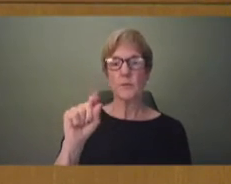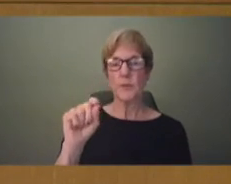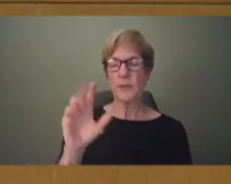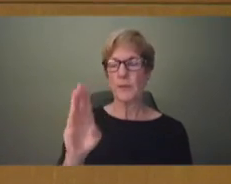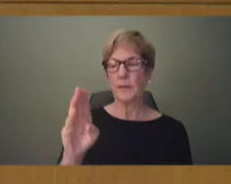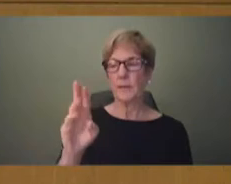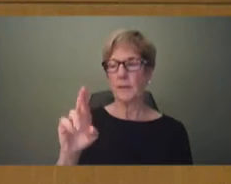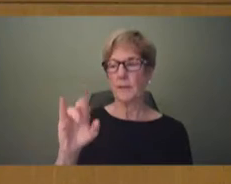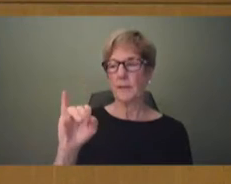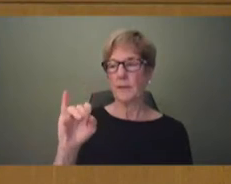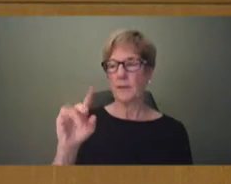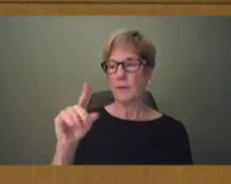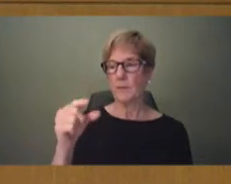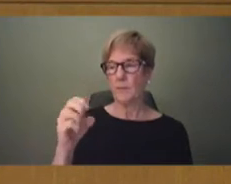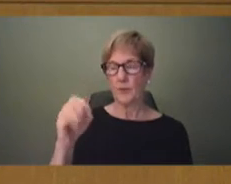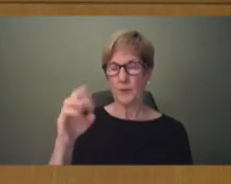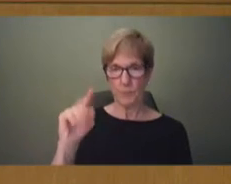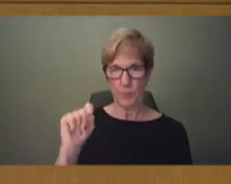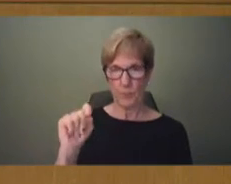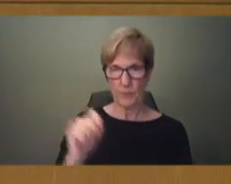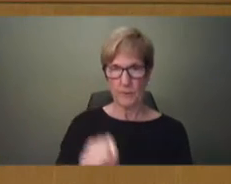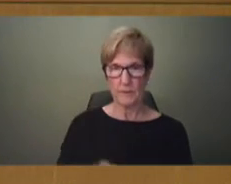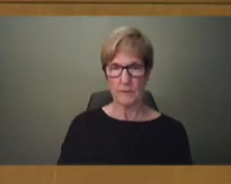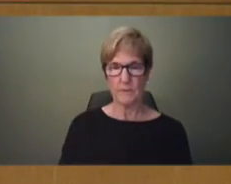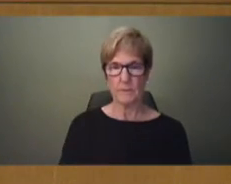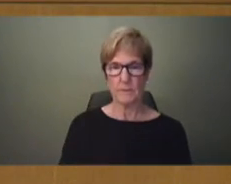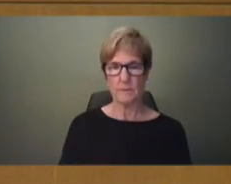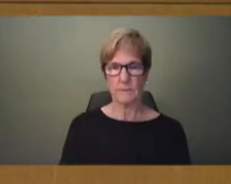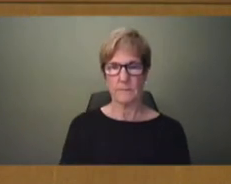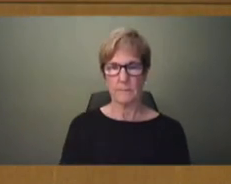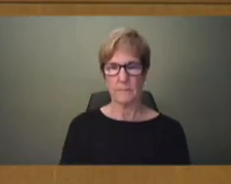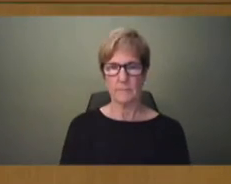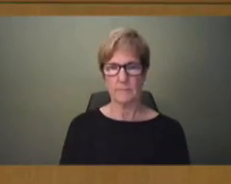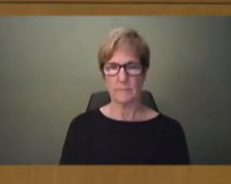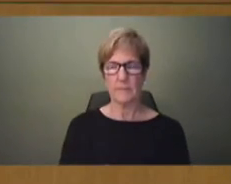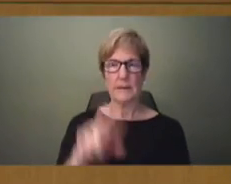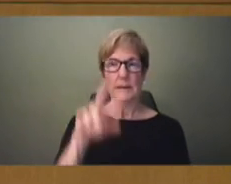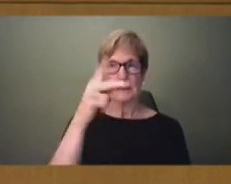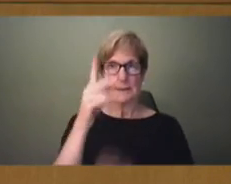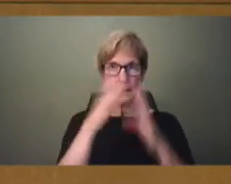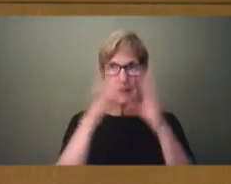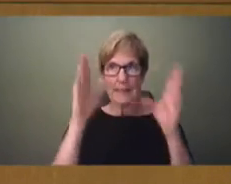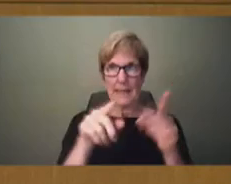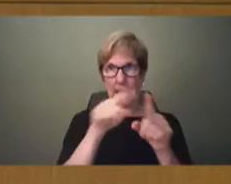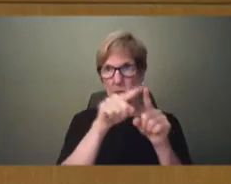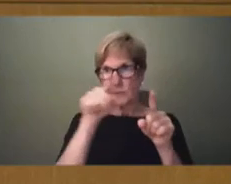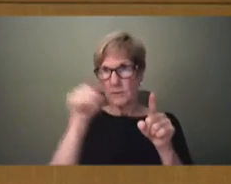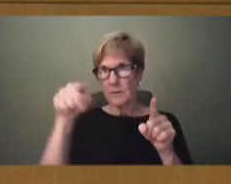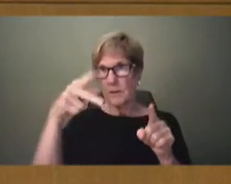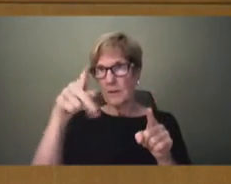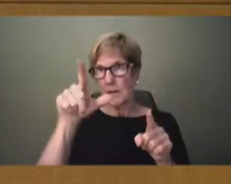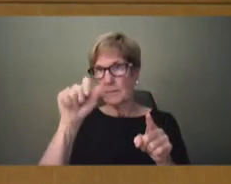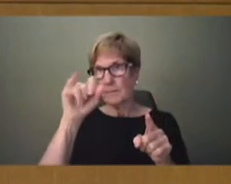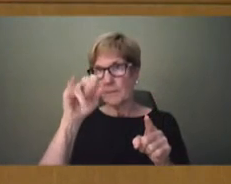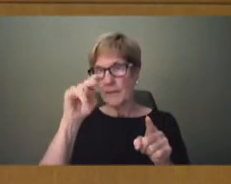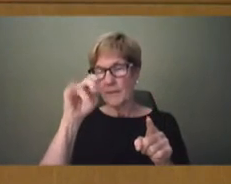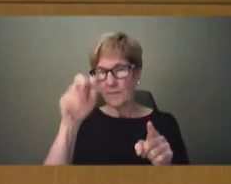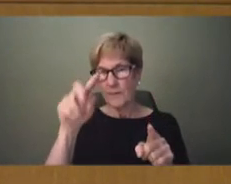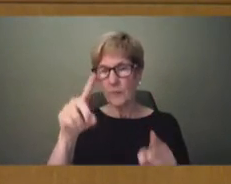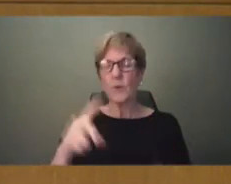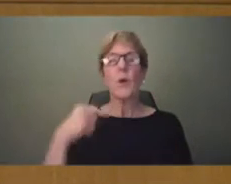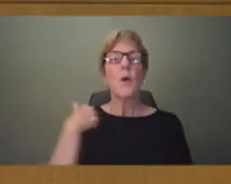is um right right the second house off of planfield um we have